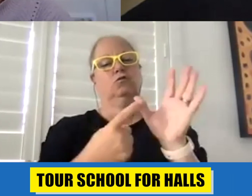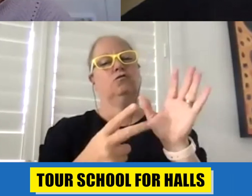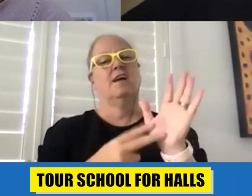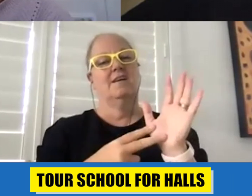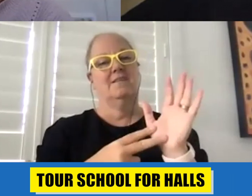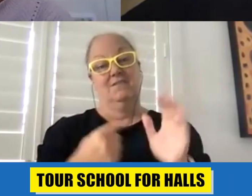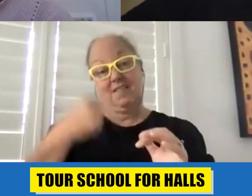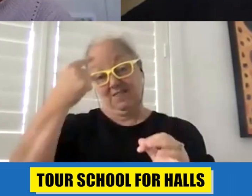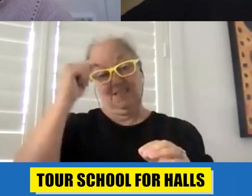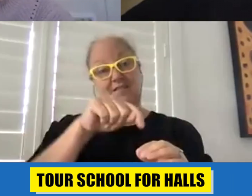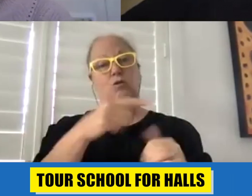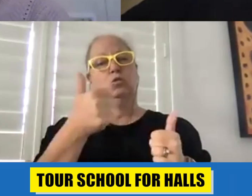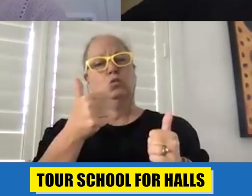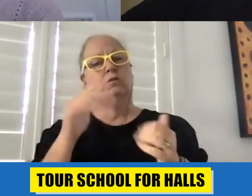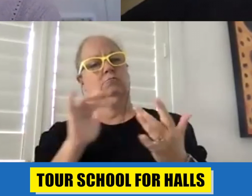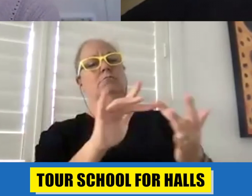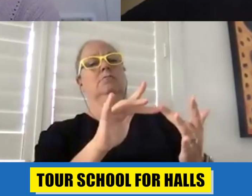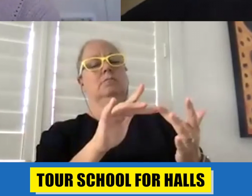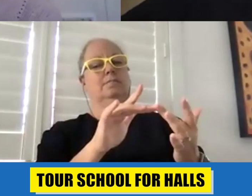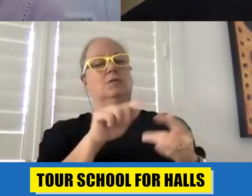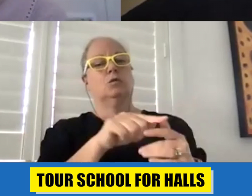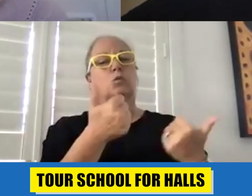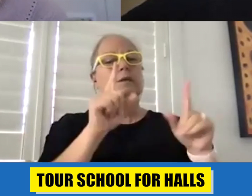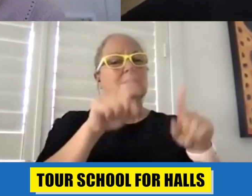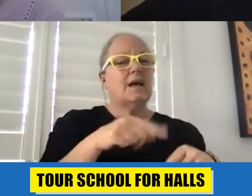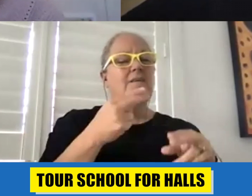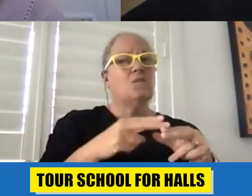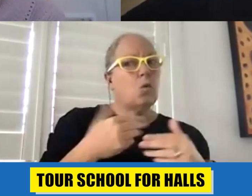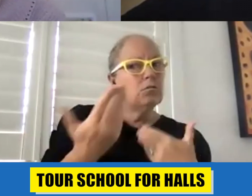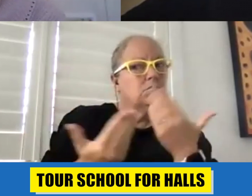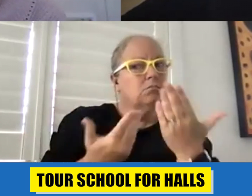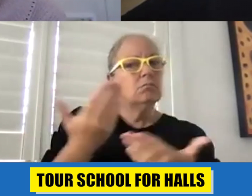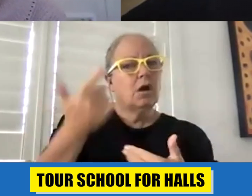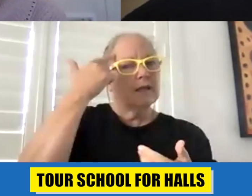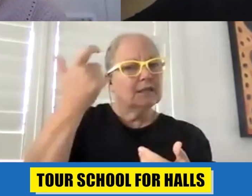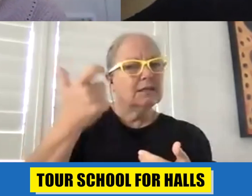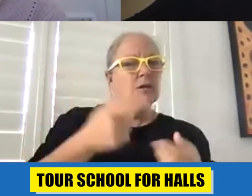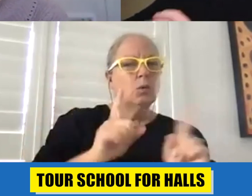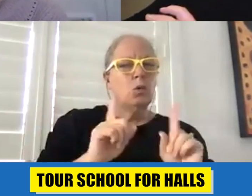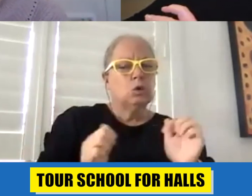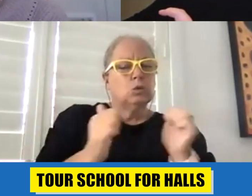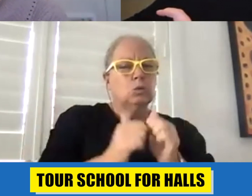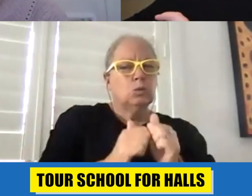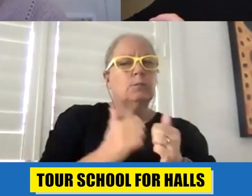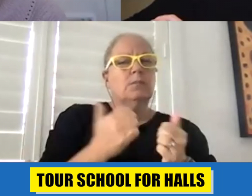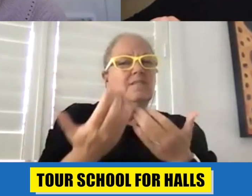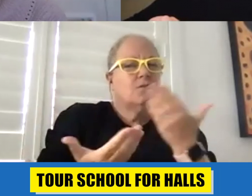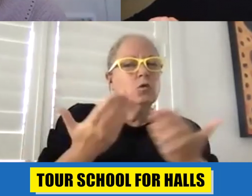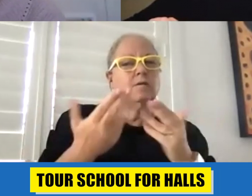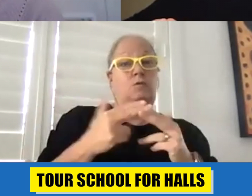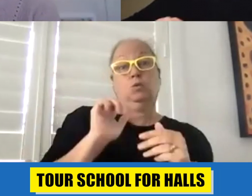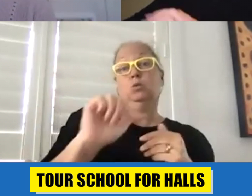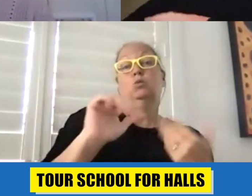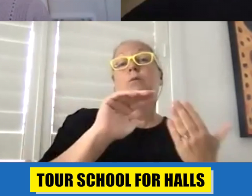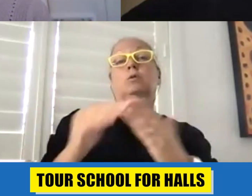start for some ideas on what sorts of performances might be suitable for your community, because, you